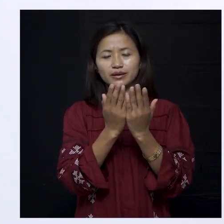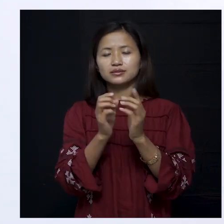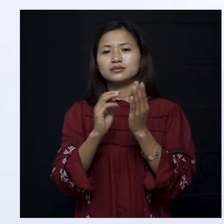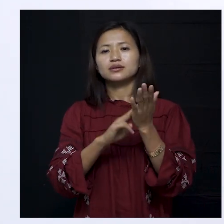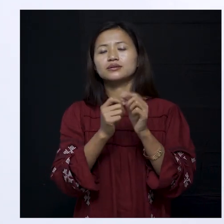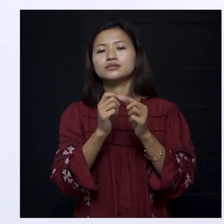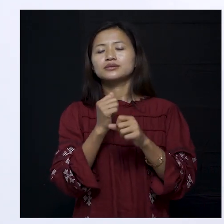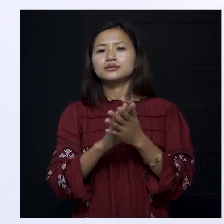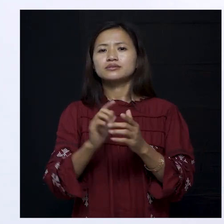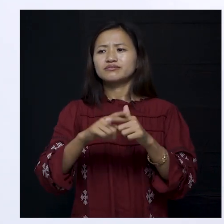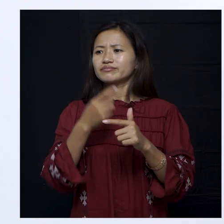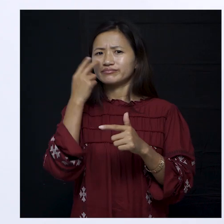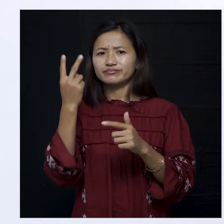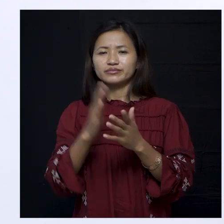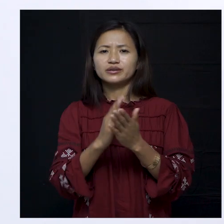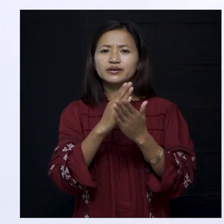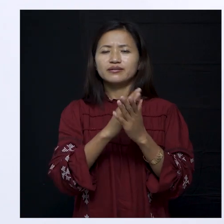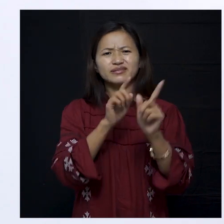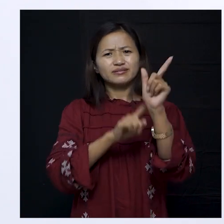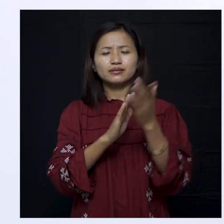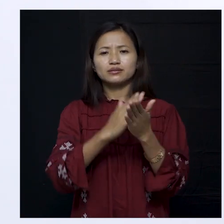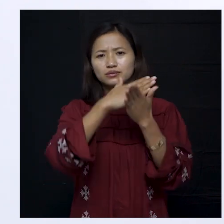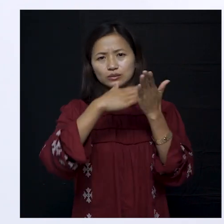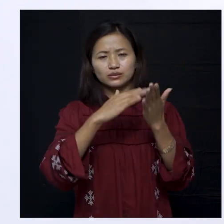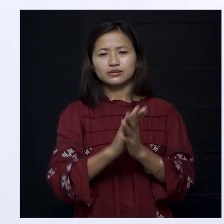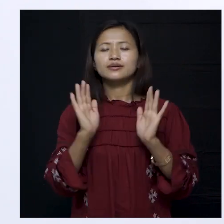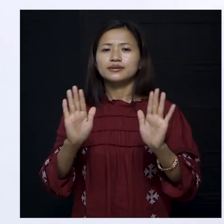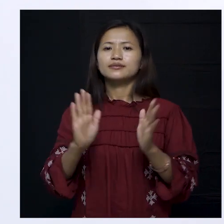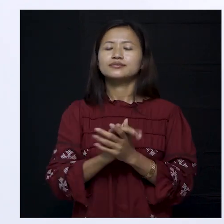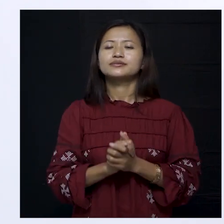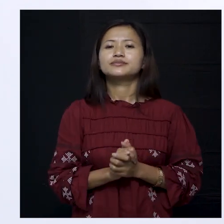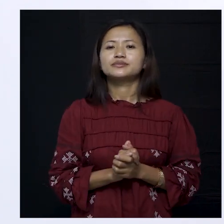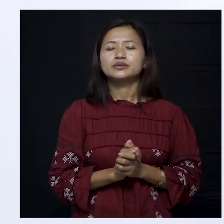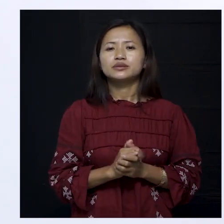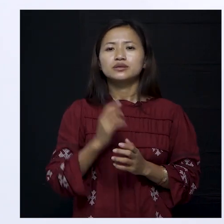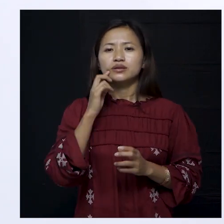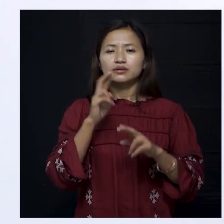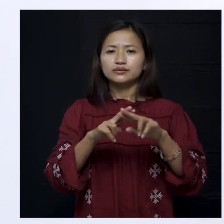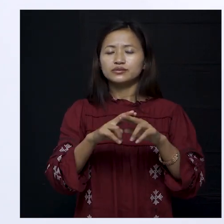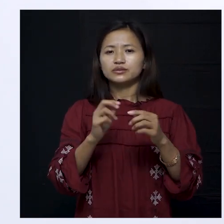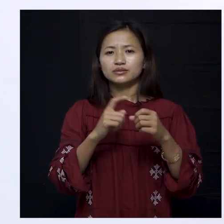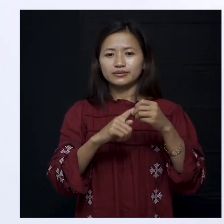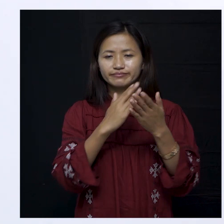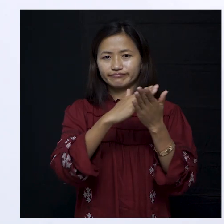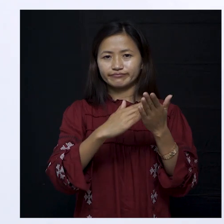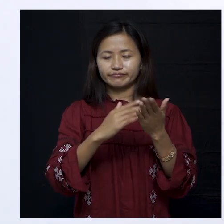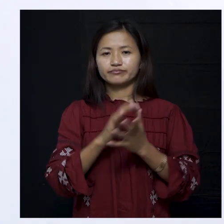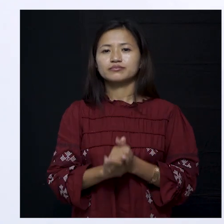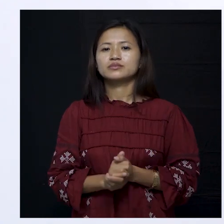may be in yearly, quarterly. Even your school might be having some journals, right? If it is quarterly, you